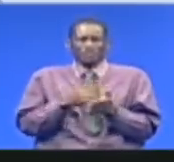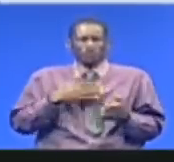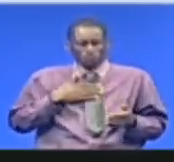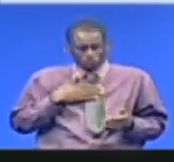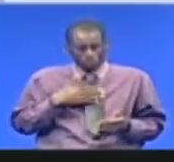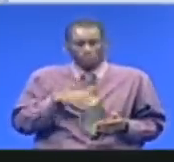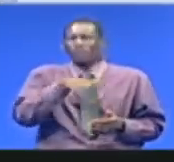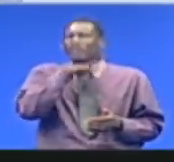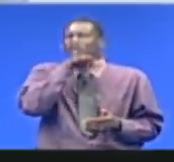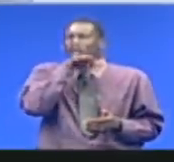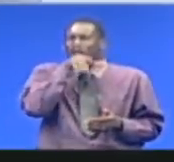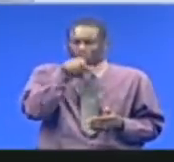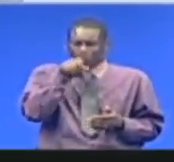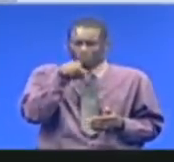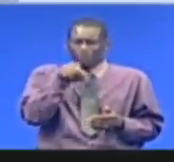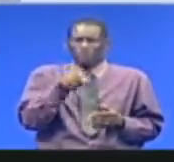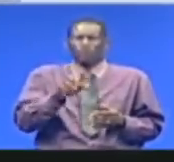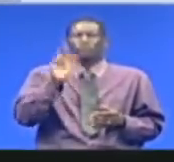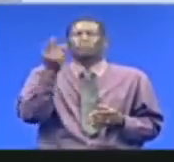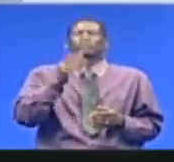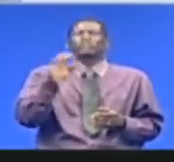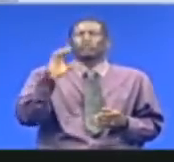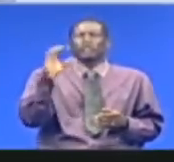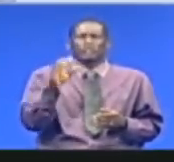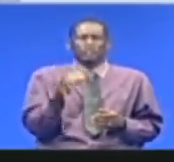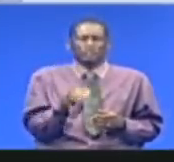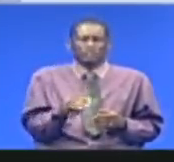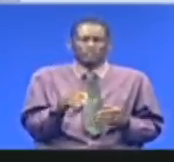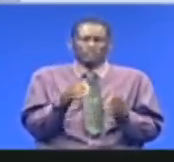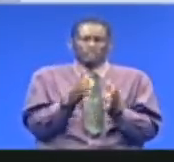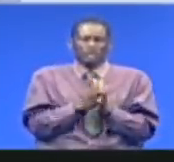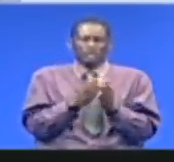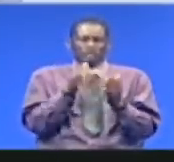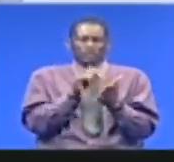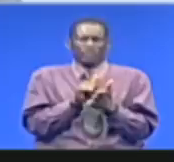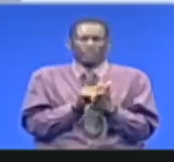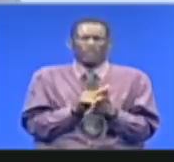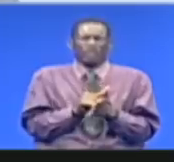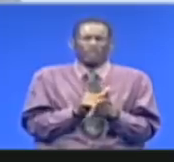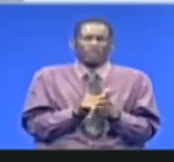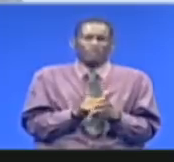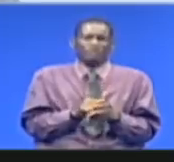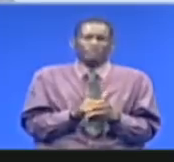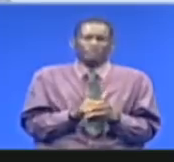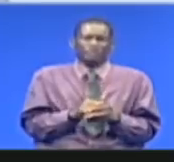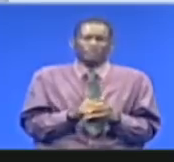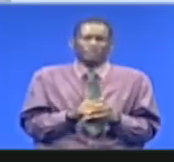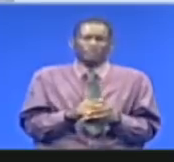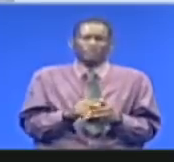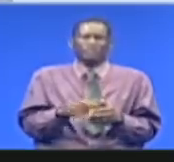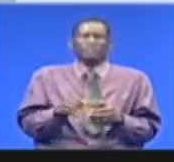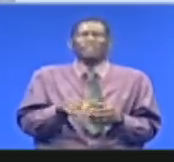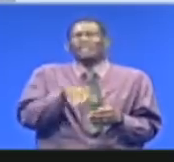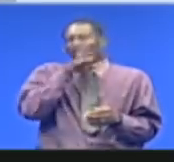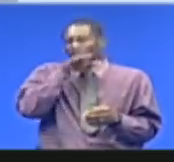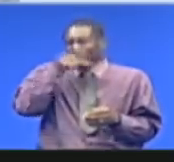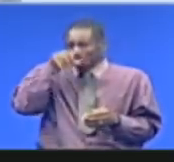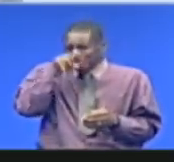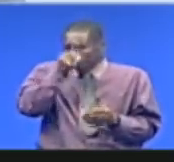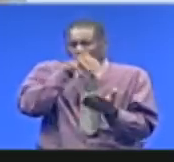Odinga was the presidential candidate, and that it is his position is